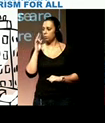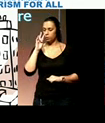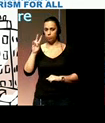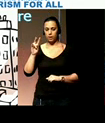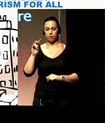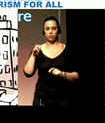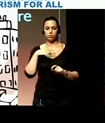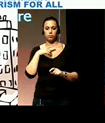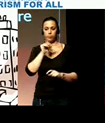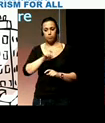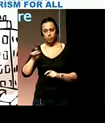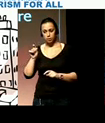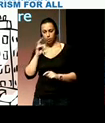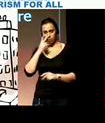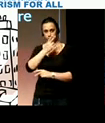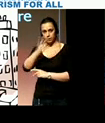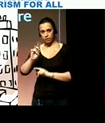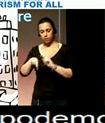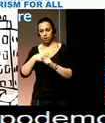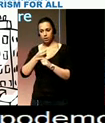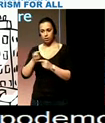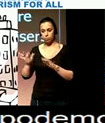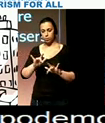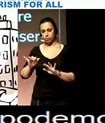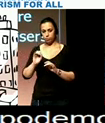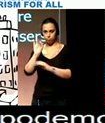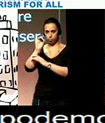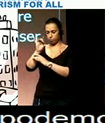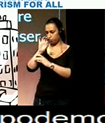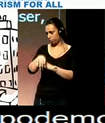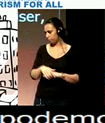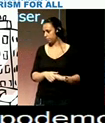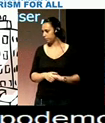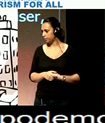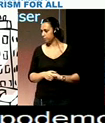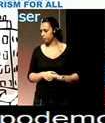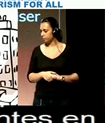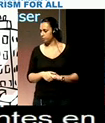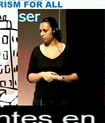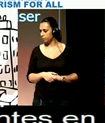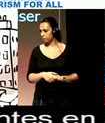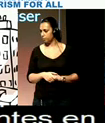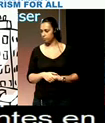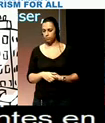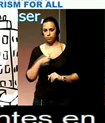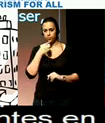Great fun in cycling Athens. You would never have heard this just a few years ago.